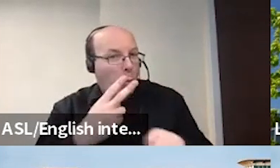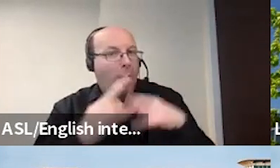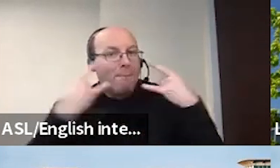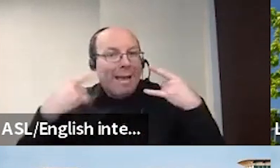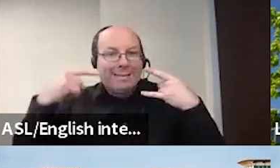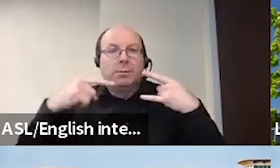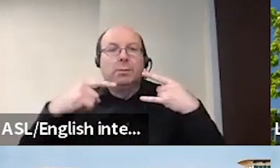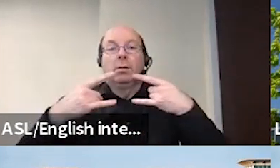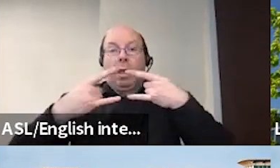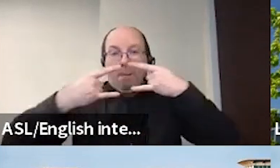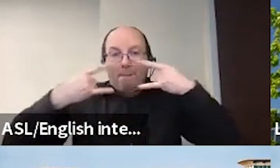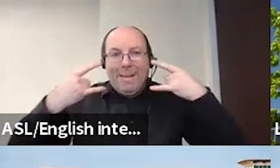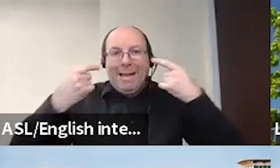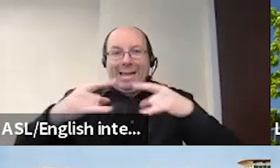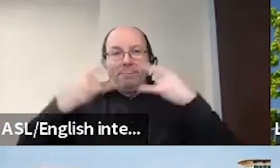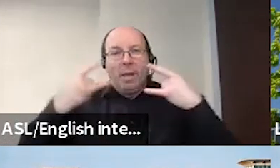reduction matters.